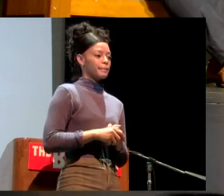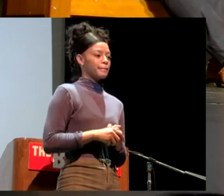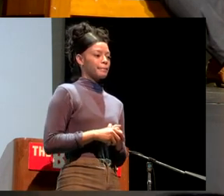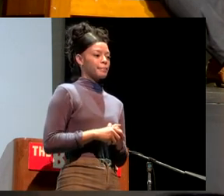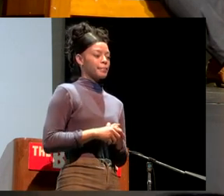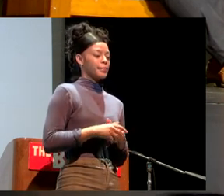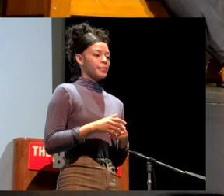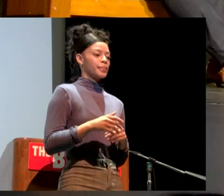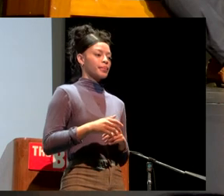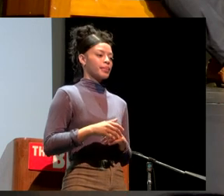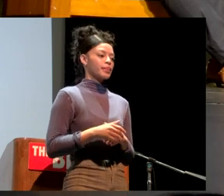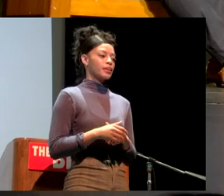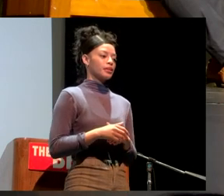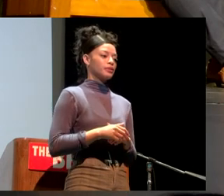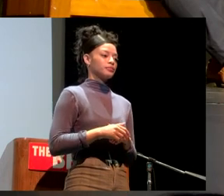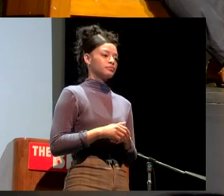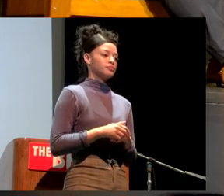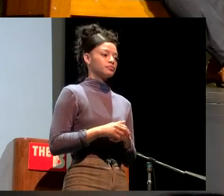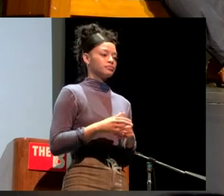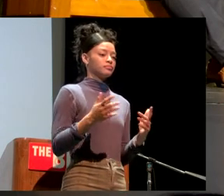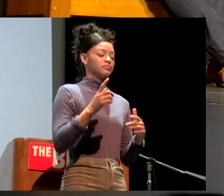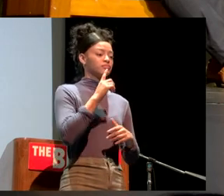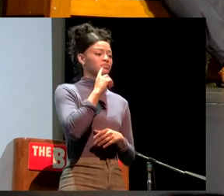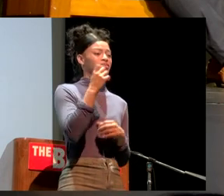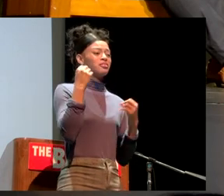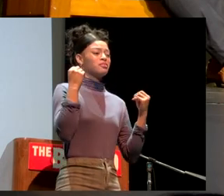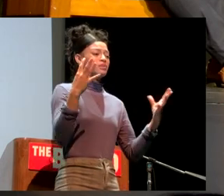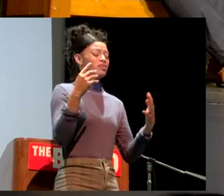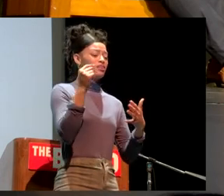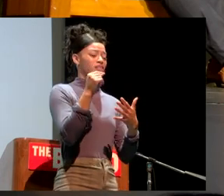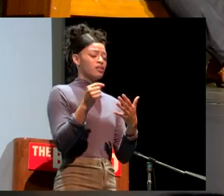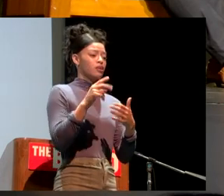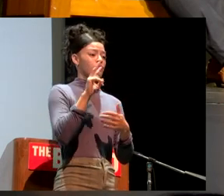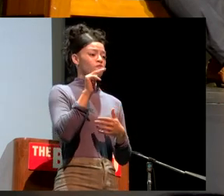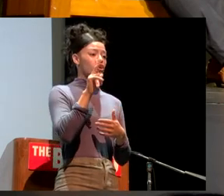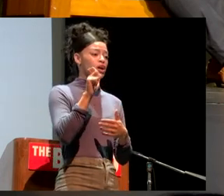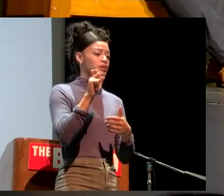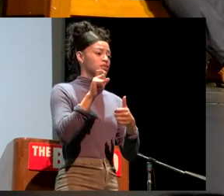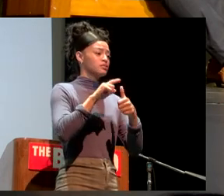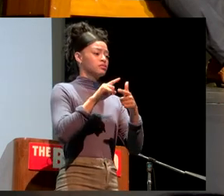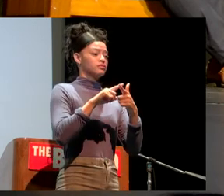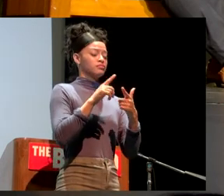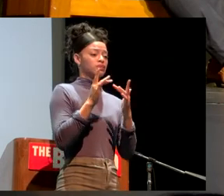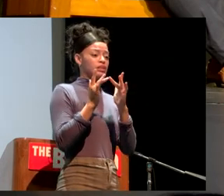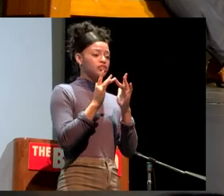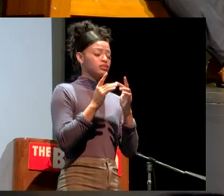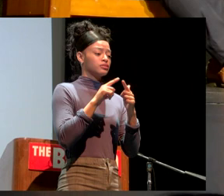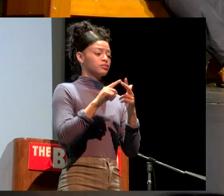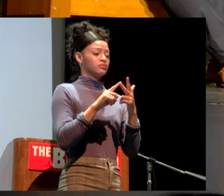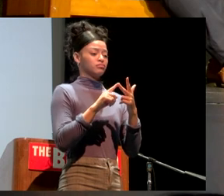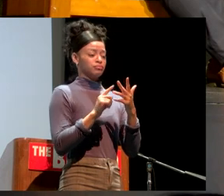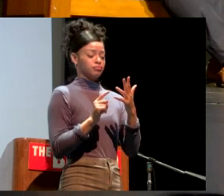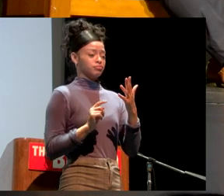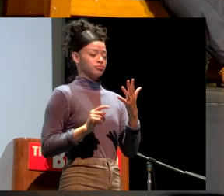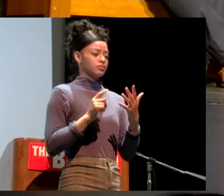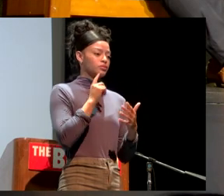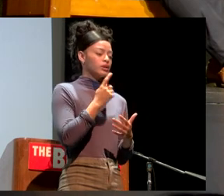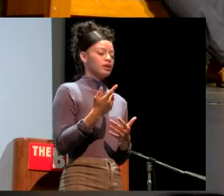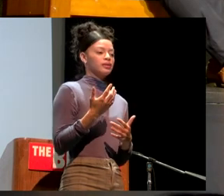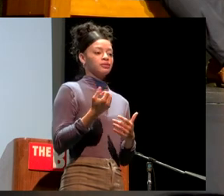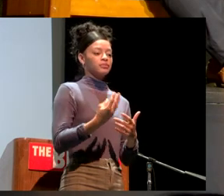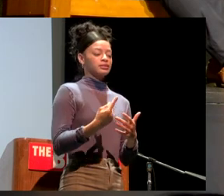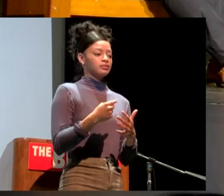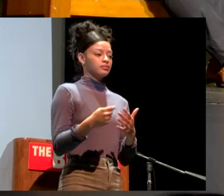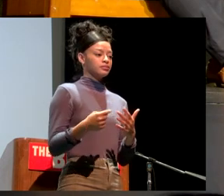drive. And it always starts with the blueprint of the NFT, from which, you know, just like some kind of a genie magic box, you have like some stuff coming out,